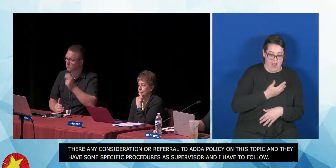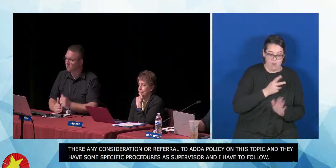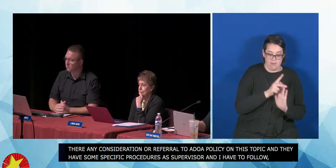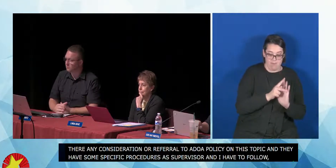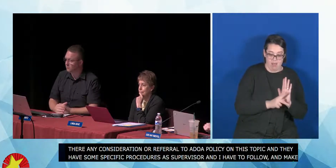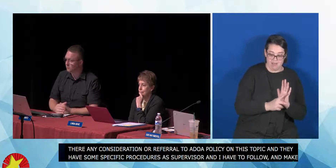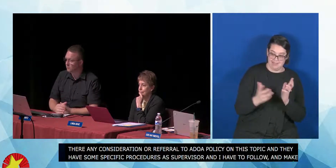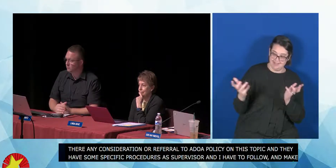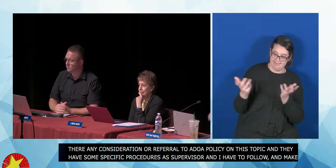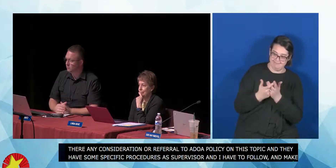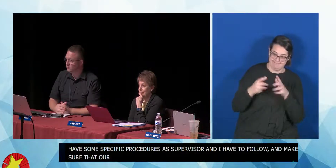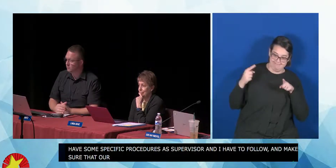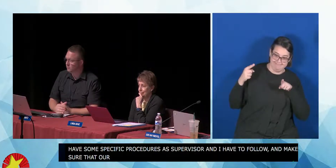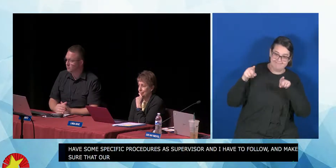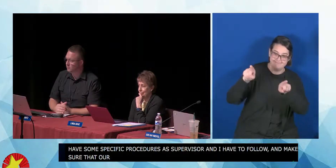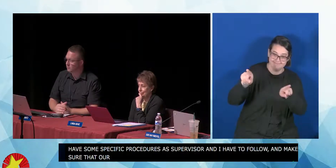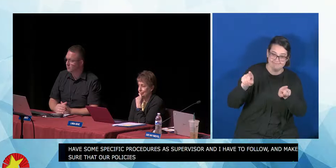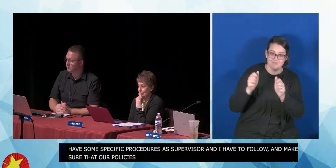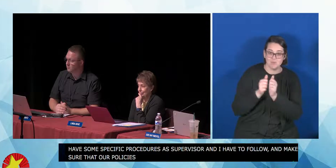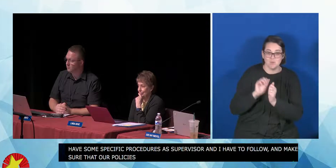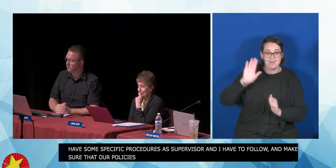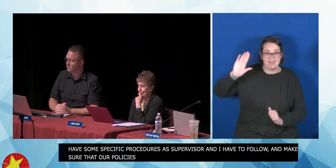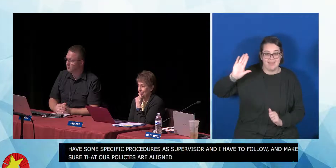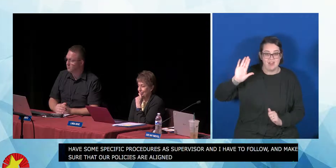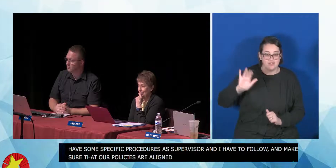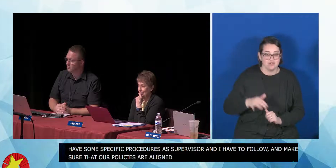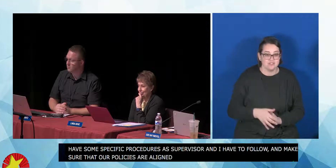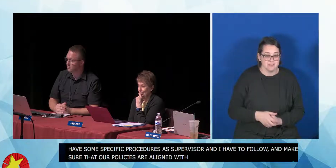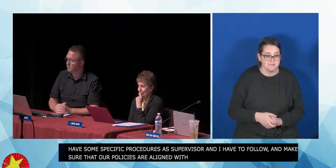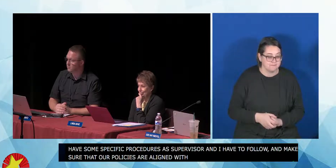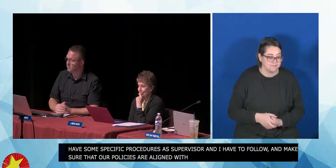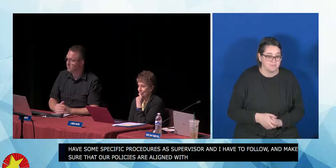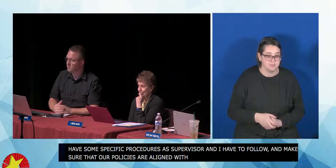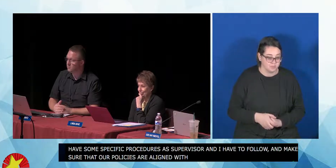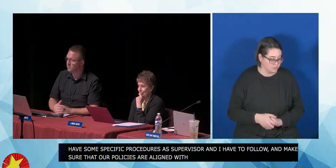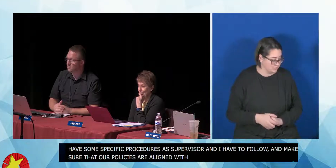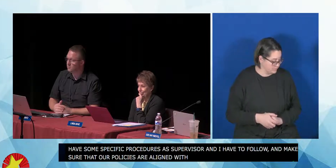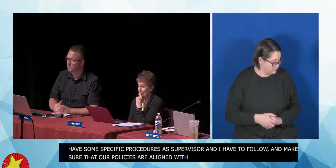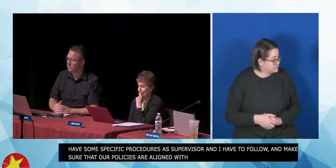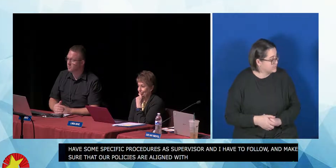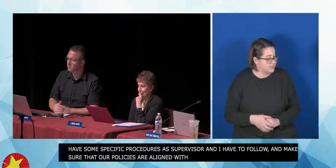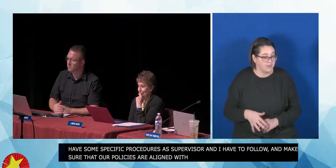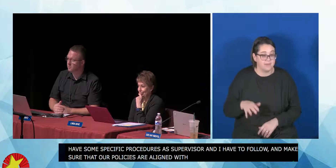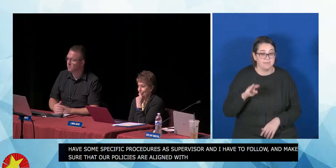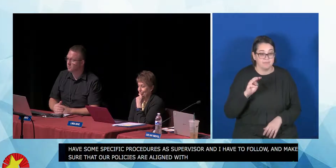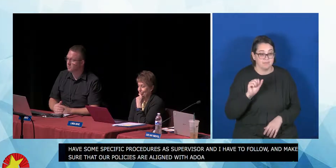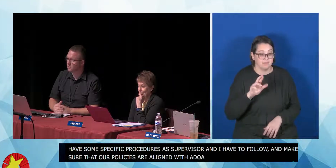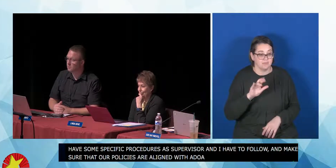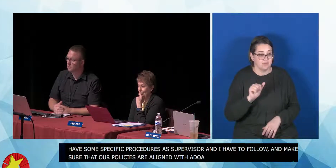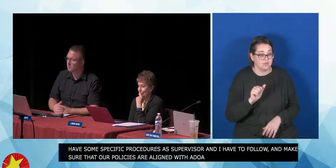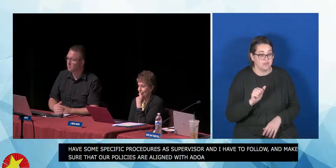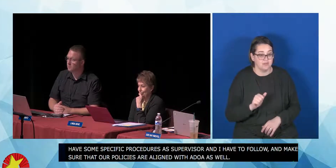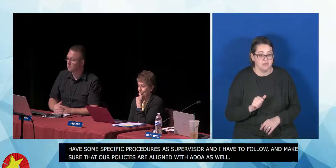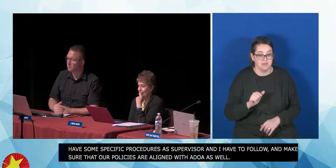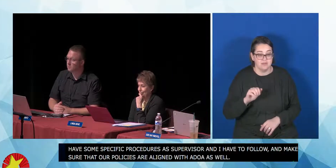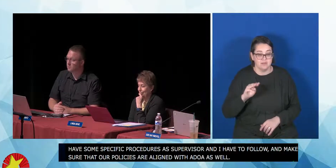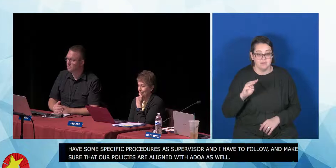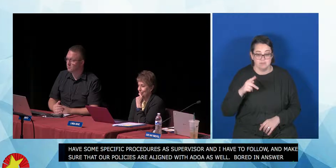in alignment with ADOA as well. So in answer to that question, Board Member